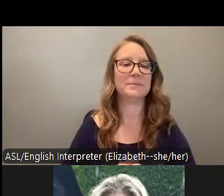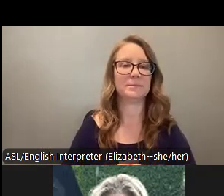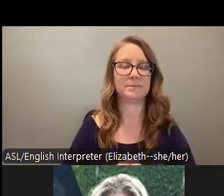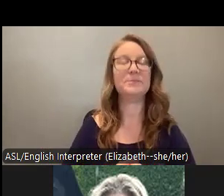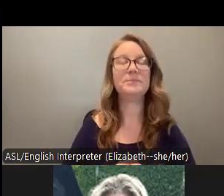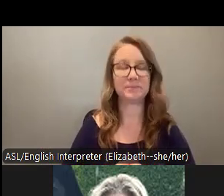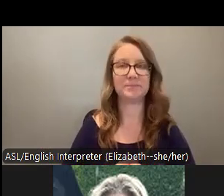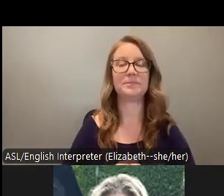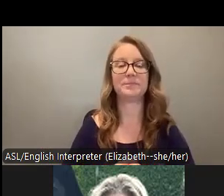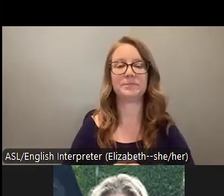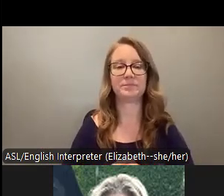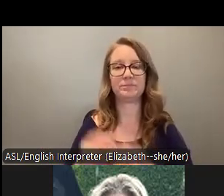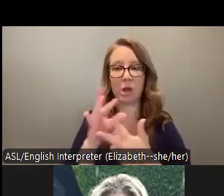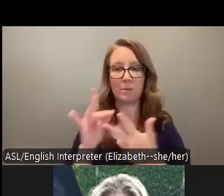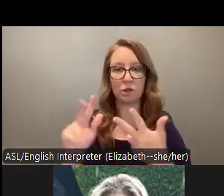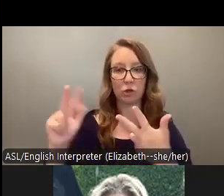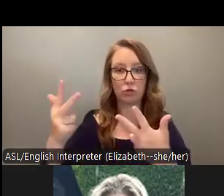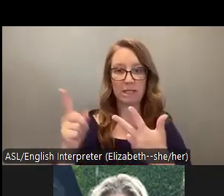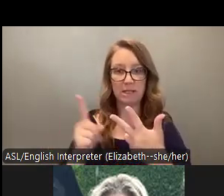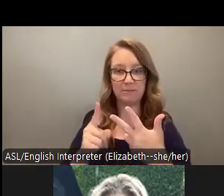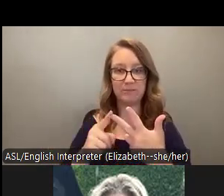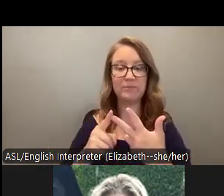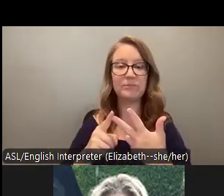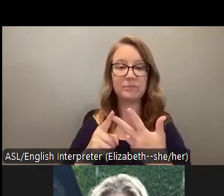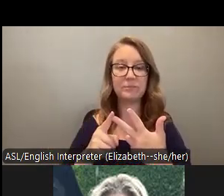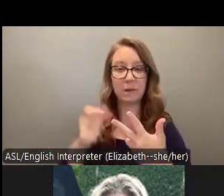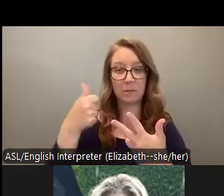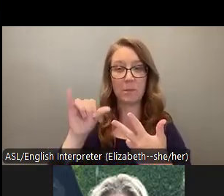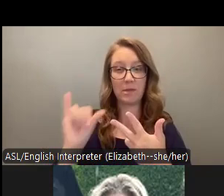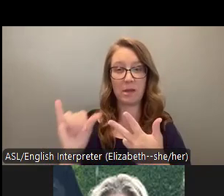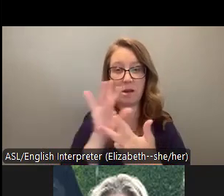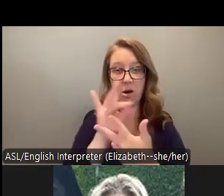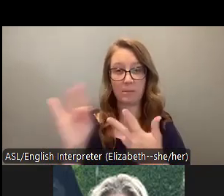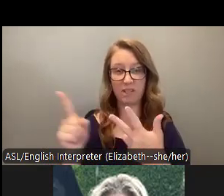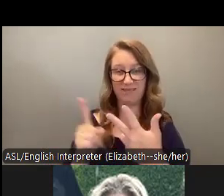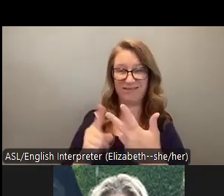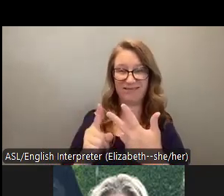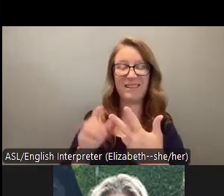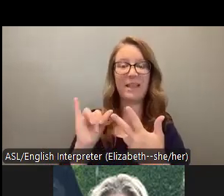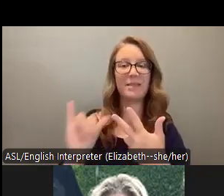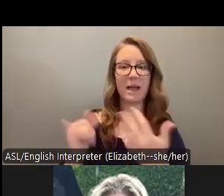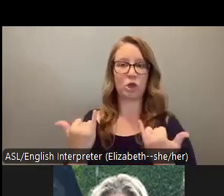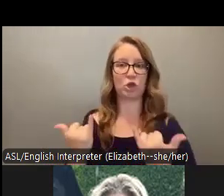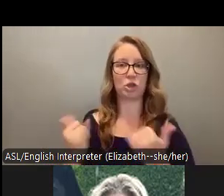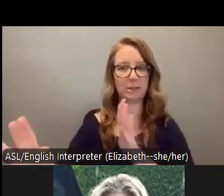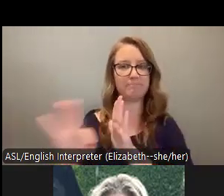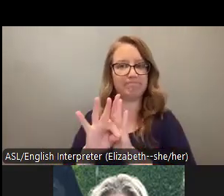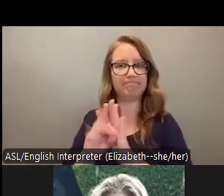All right, so this is option three. And again, this was the option that was currently